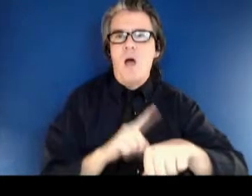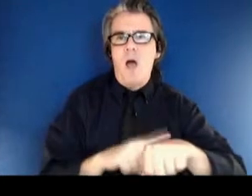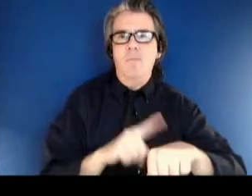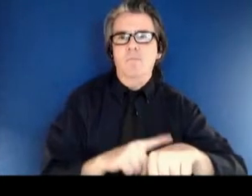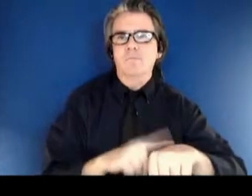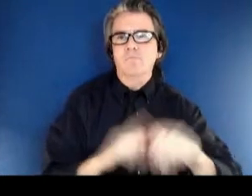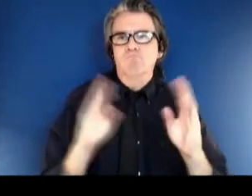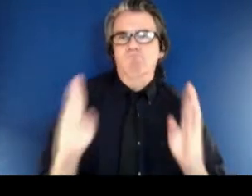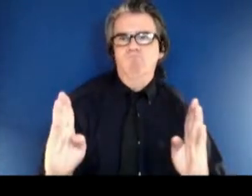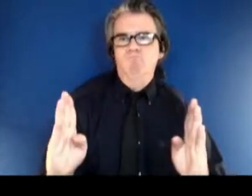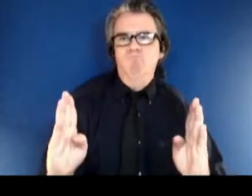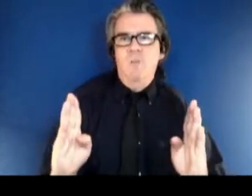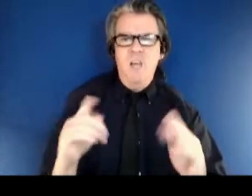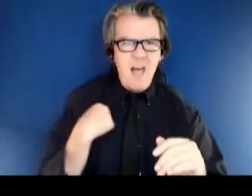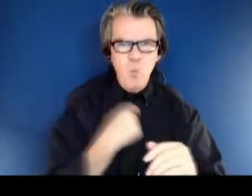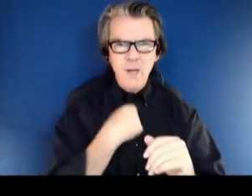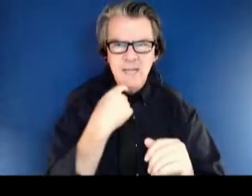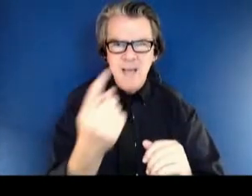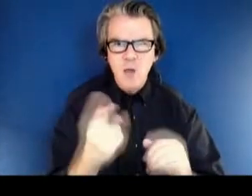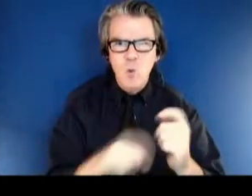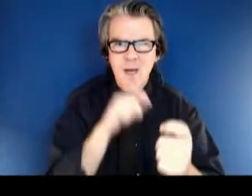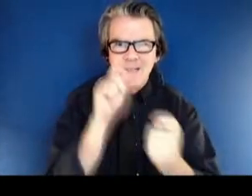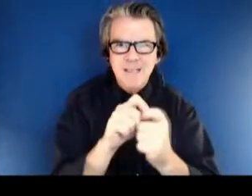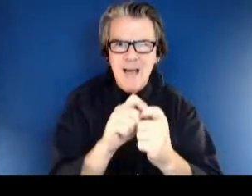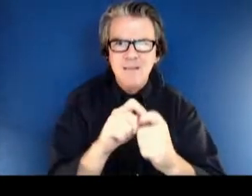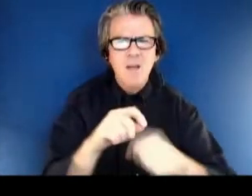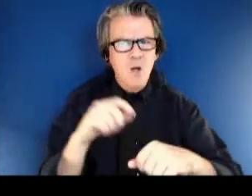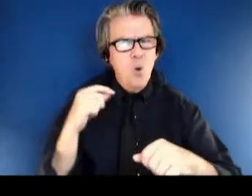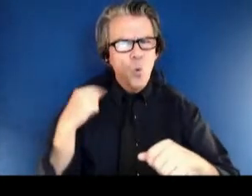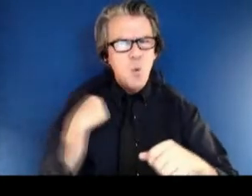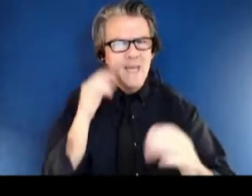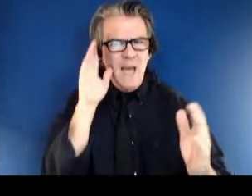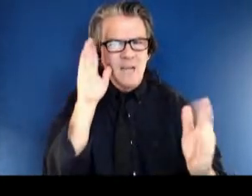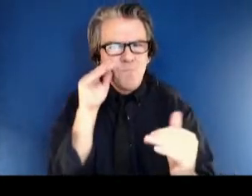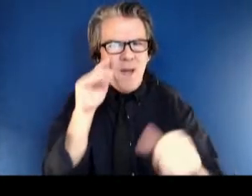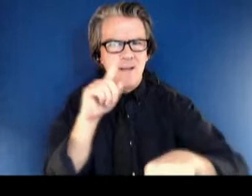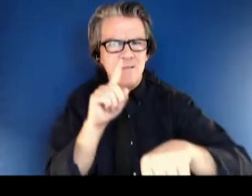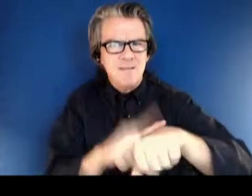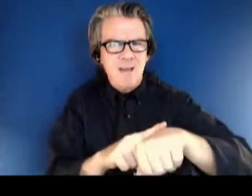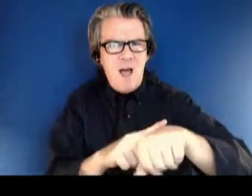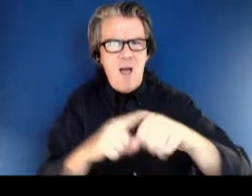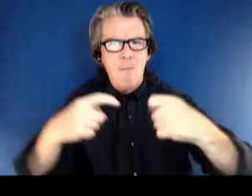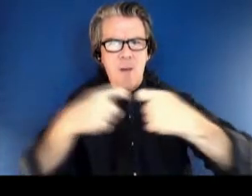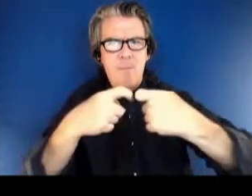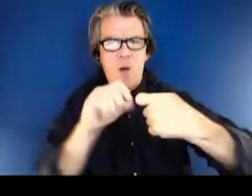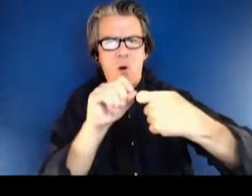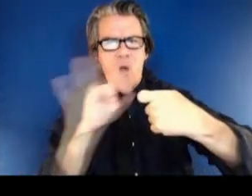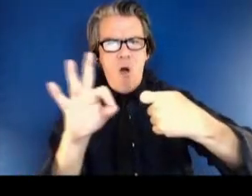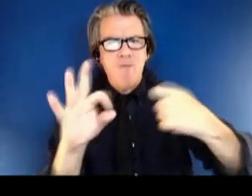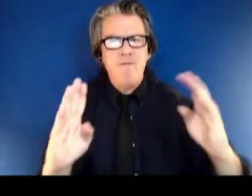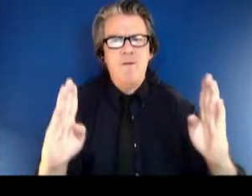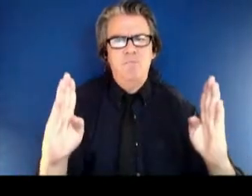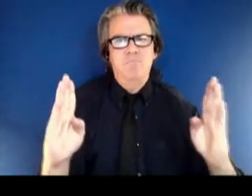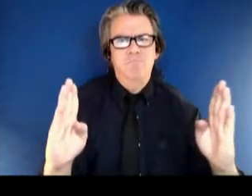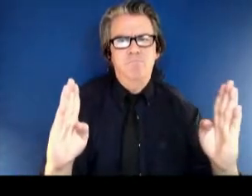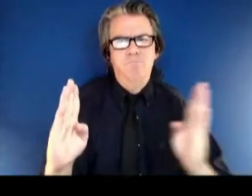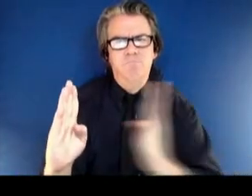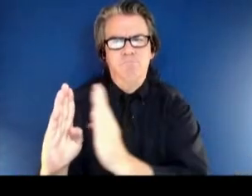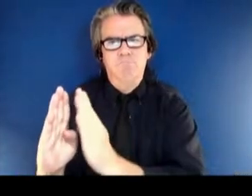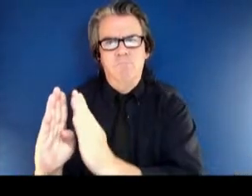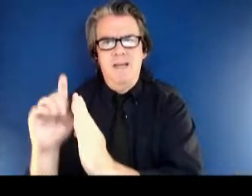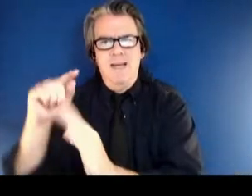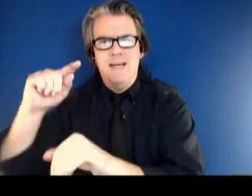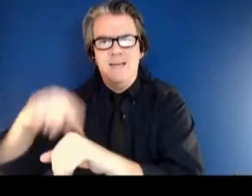estimated times that we expect to shut off power and the estimated time that we expect to be able to restore power so that customers can